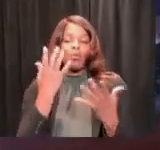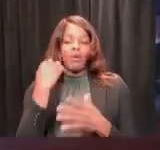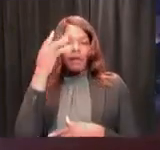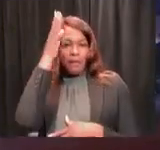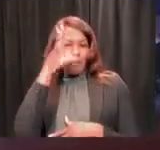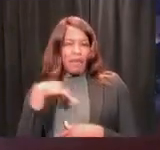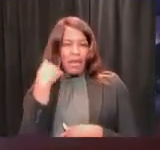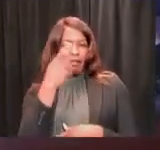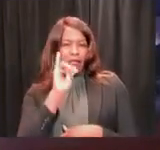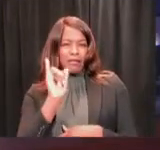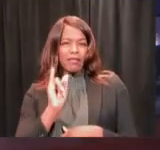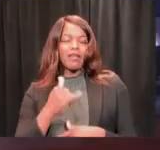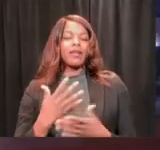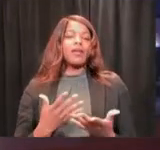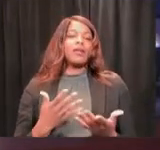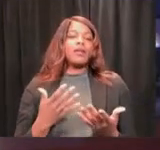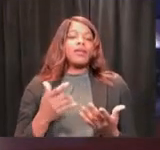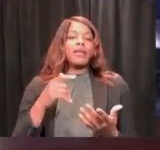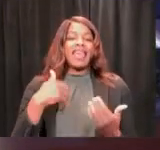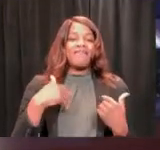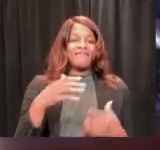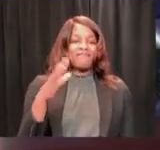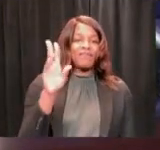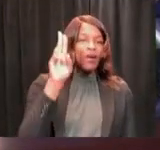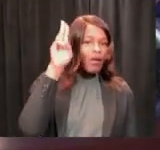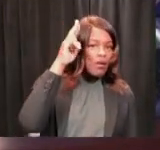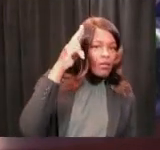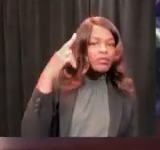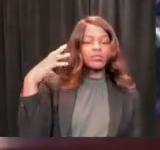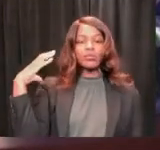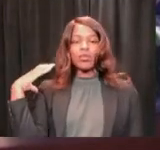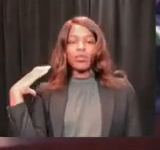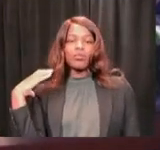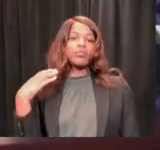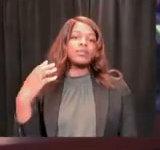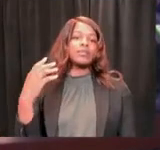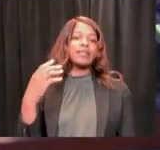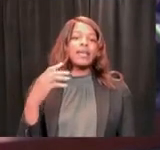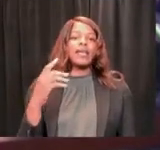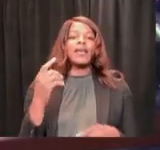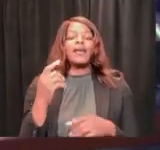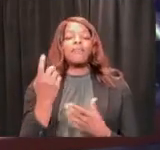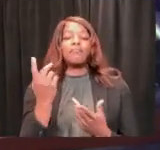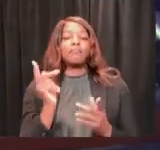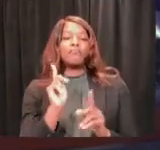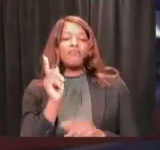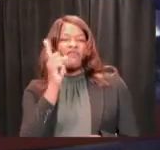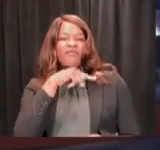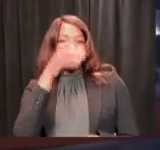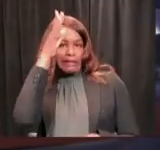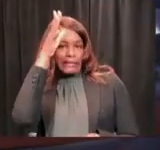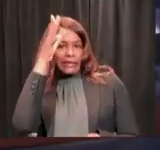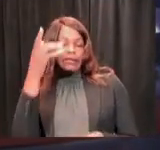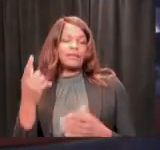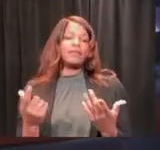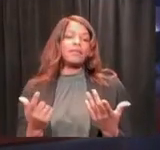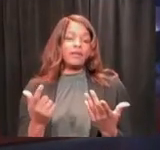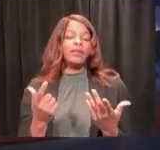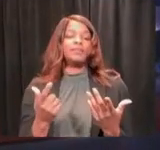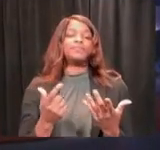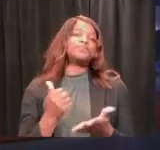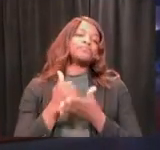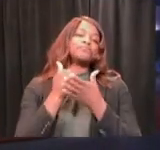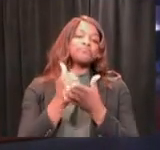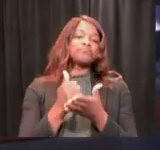have father figures, coaches and uncles and others step in, but you know the pain and you live with the baggage of